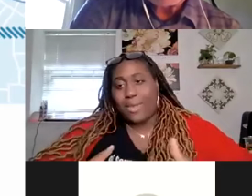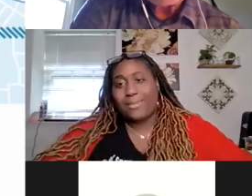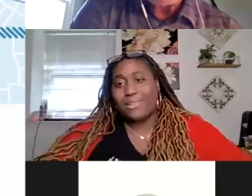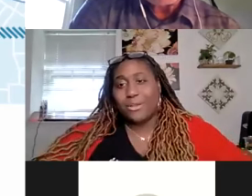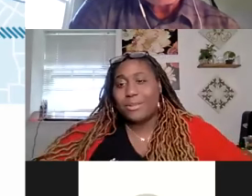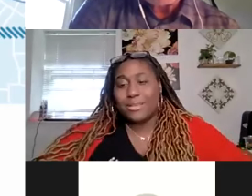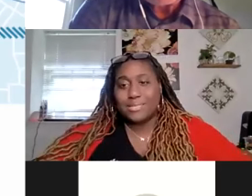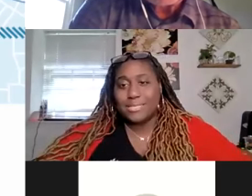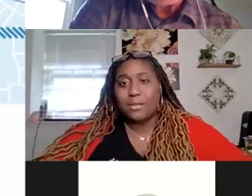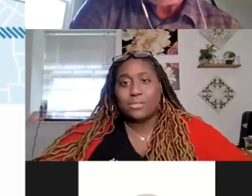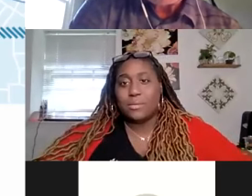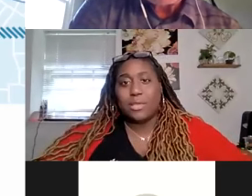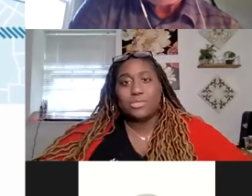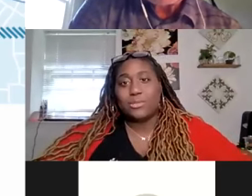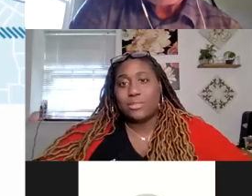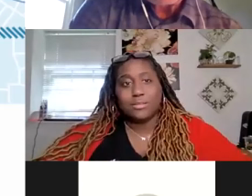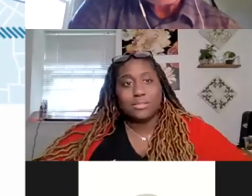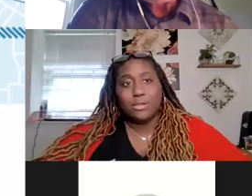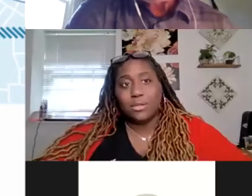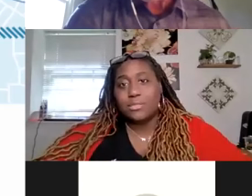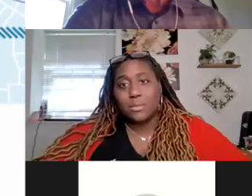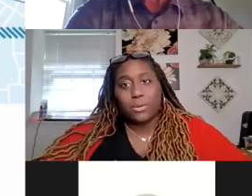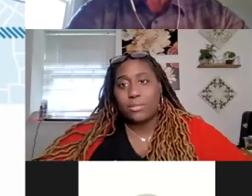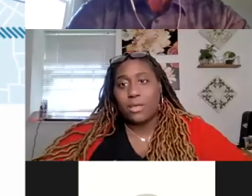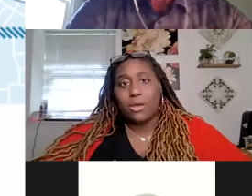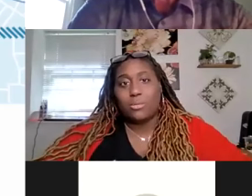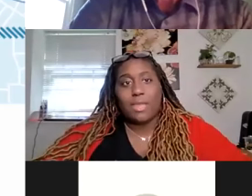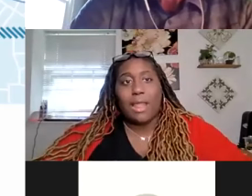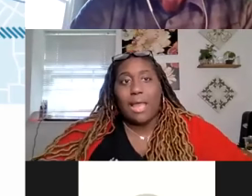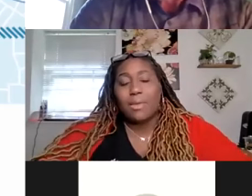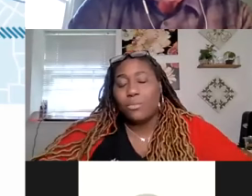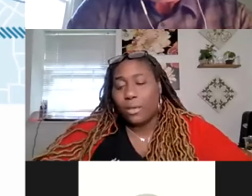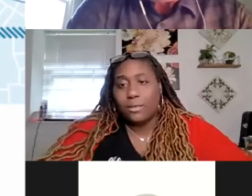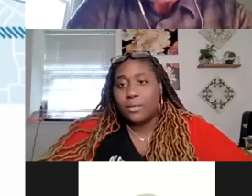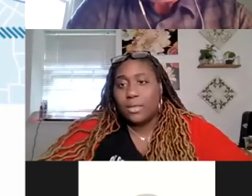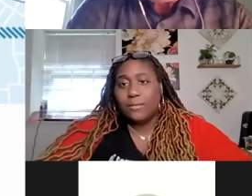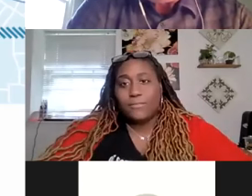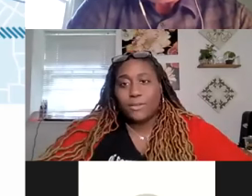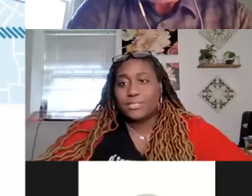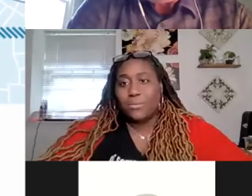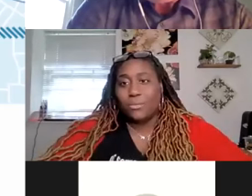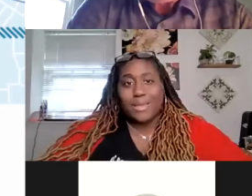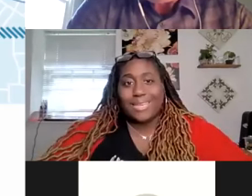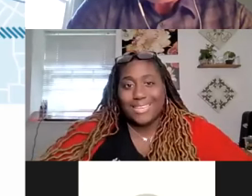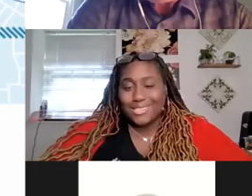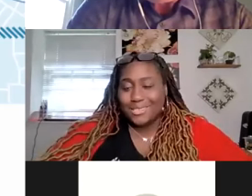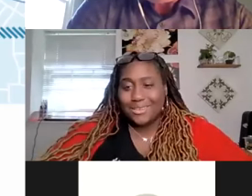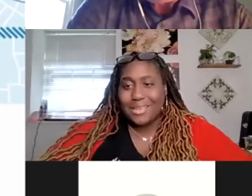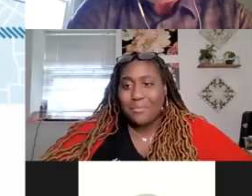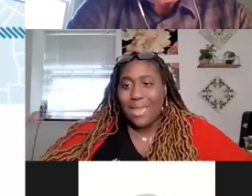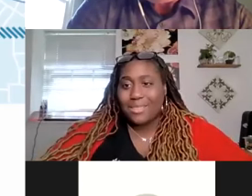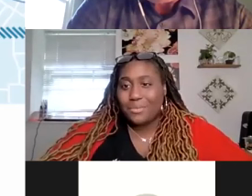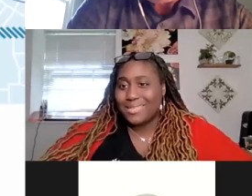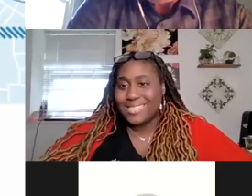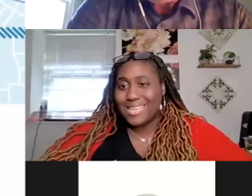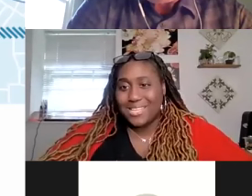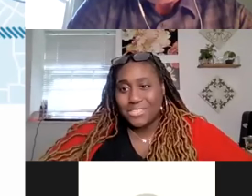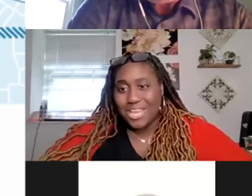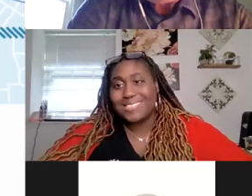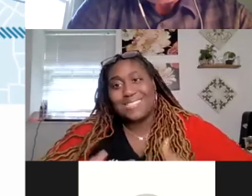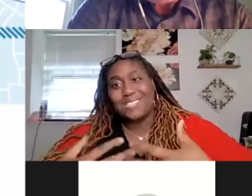change the way learning is done, or to make sure that there's a good support in the home, or that I'm well versed in what my kids are learning in math,